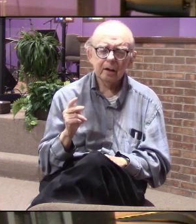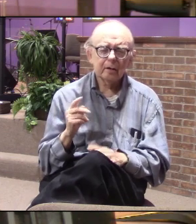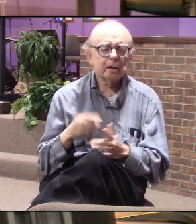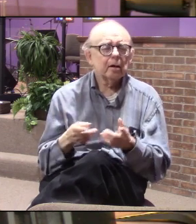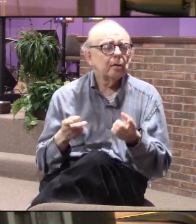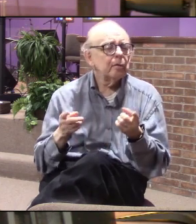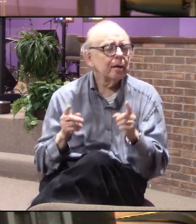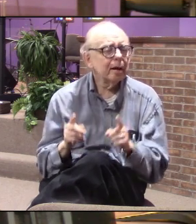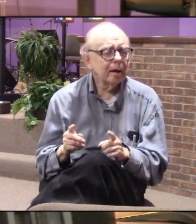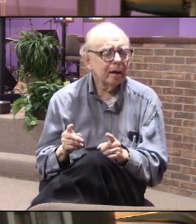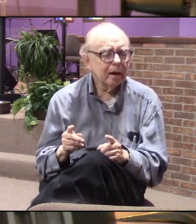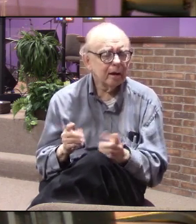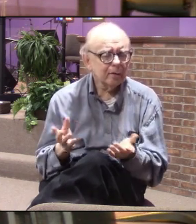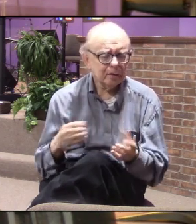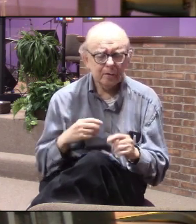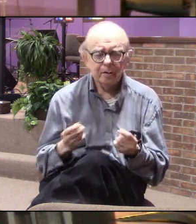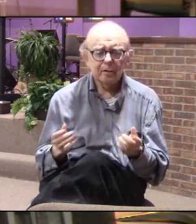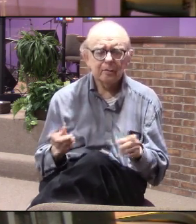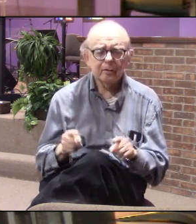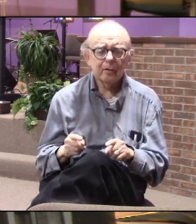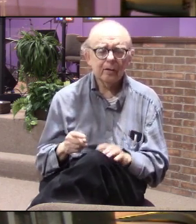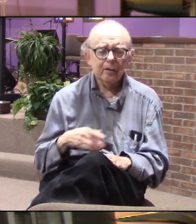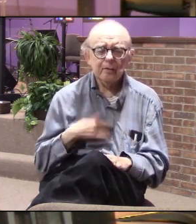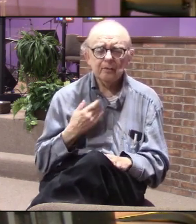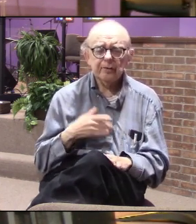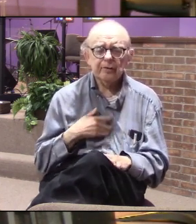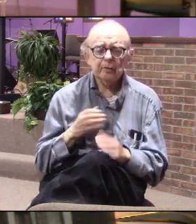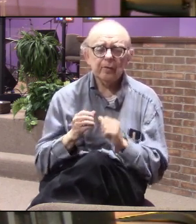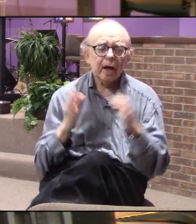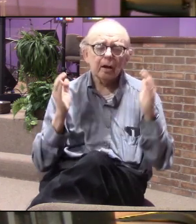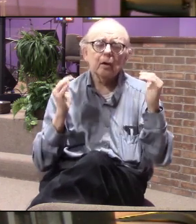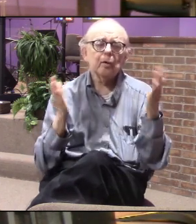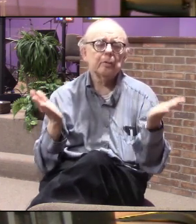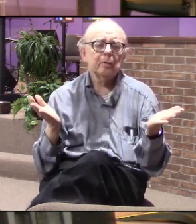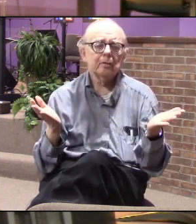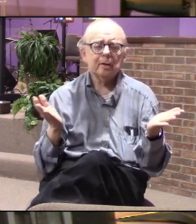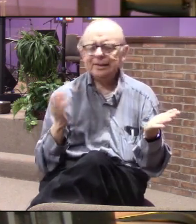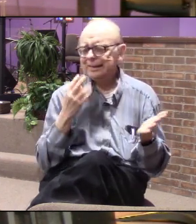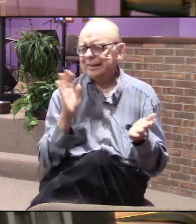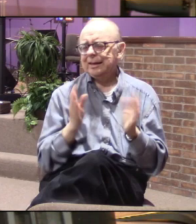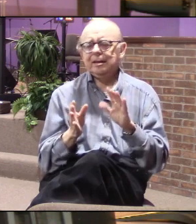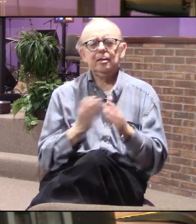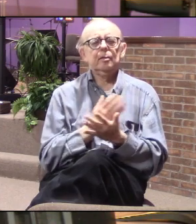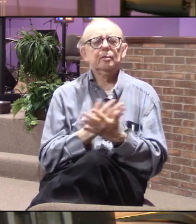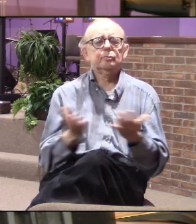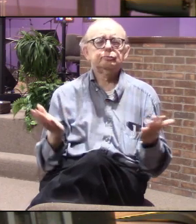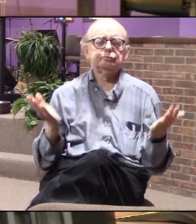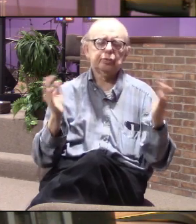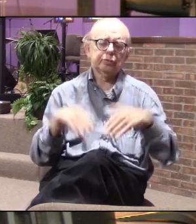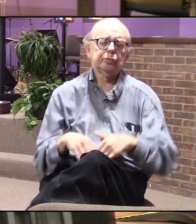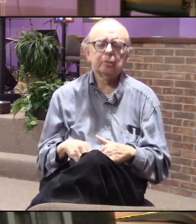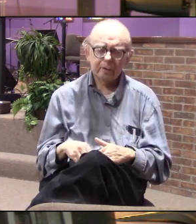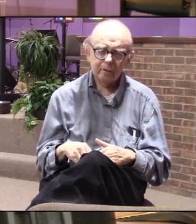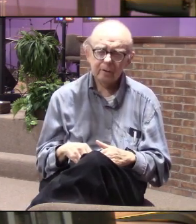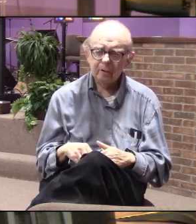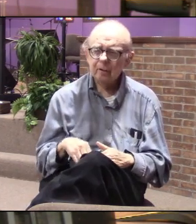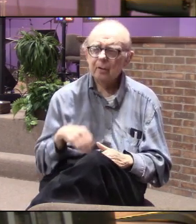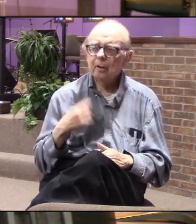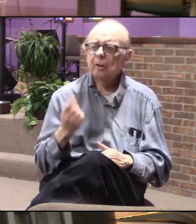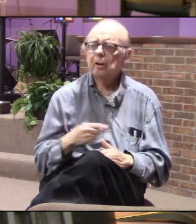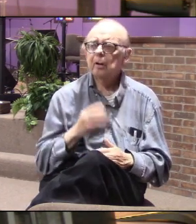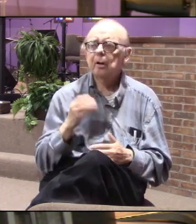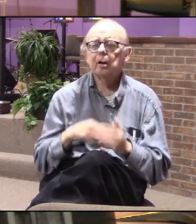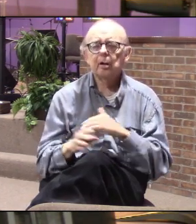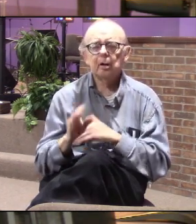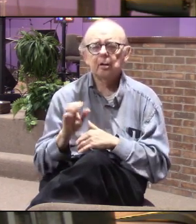what happens, or what do you do when you feel hopeless? When it just seems like everything's gone out. And so we're going to go